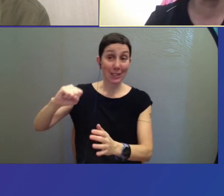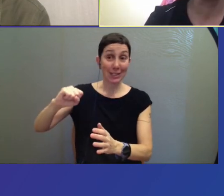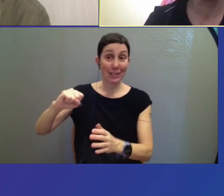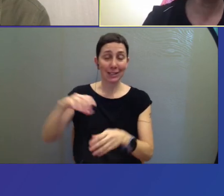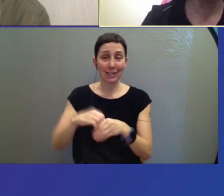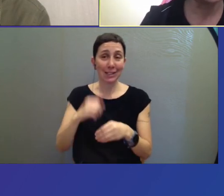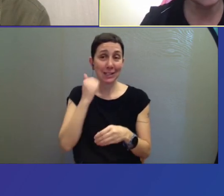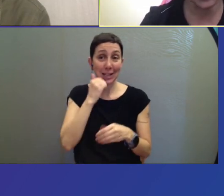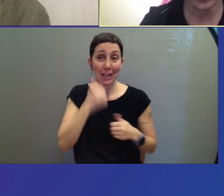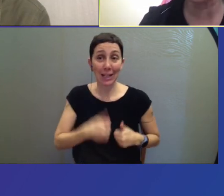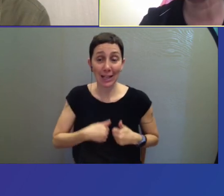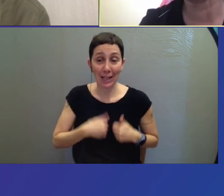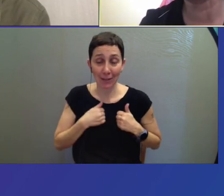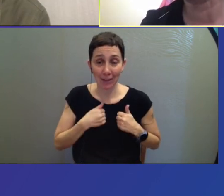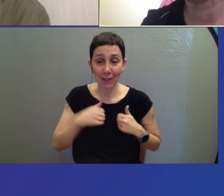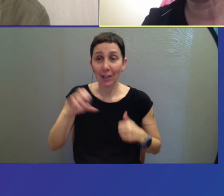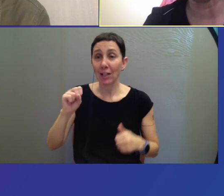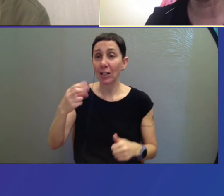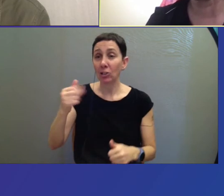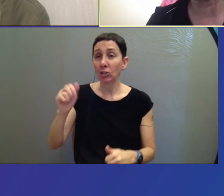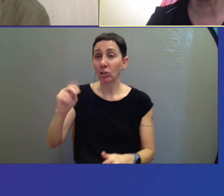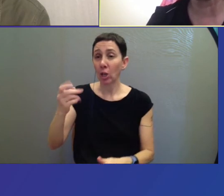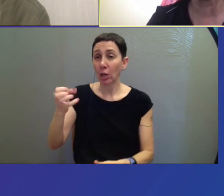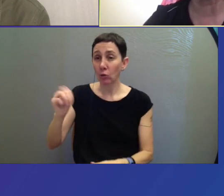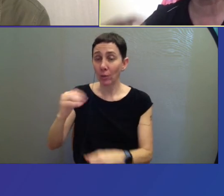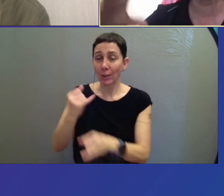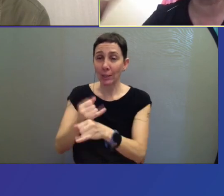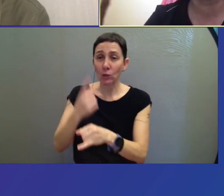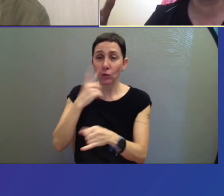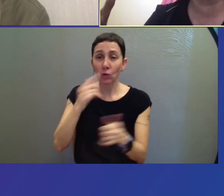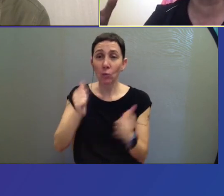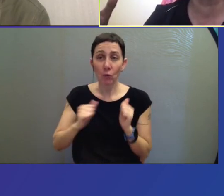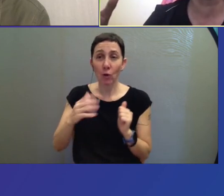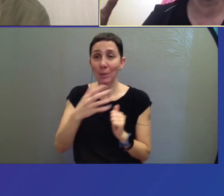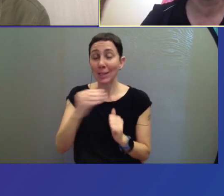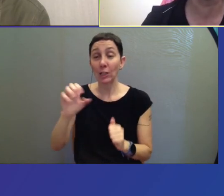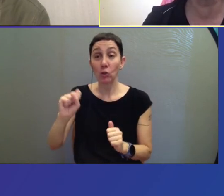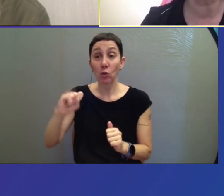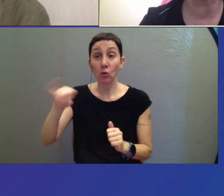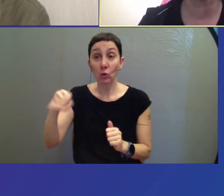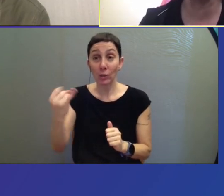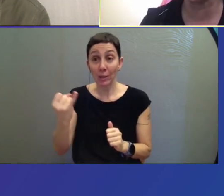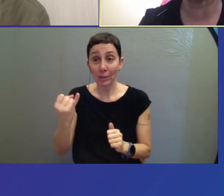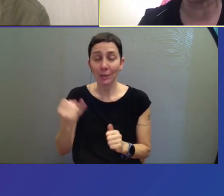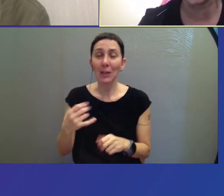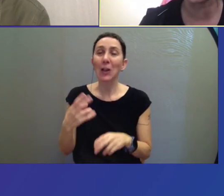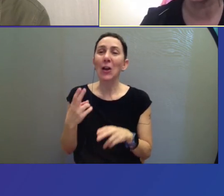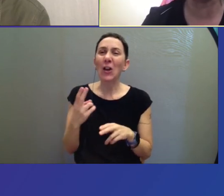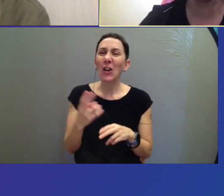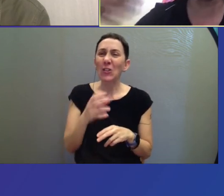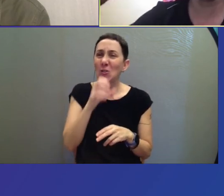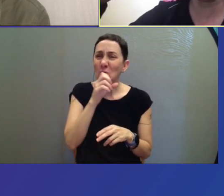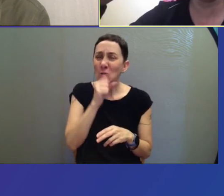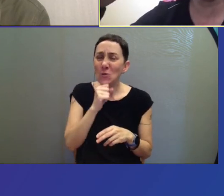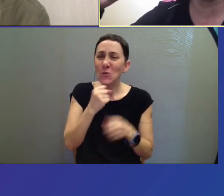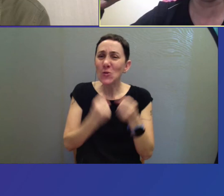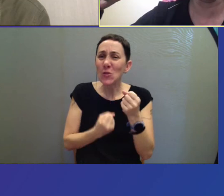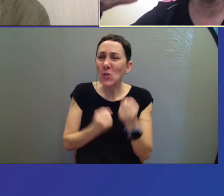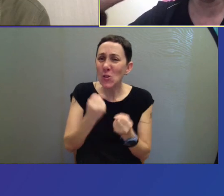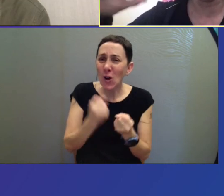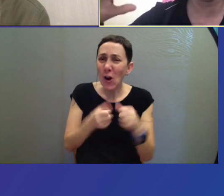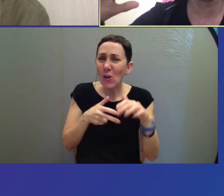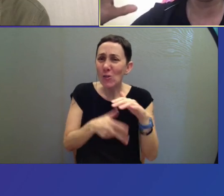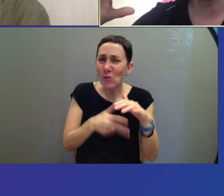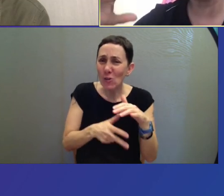this notion of the Shawngrām Institute for Performance and Social Justice is a refurbished used car sales garage, which we've made